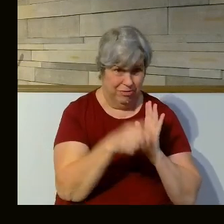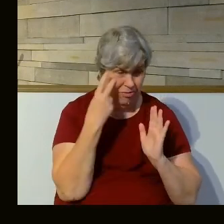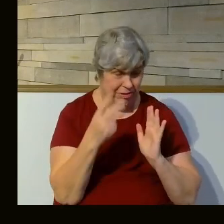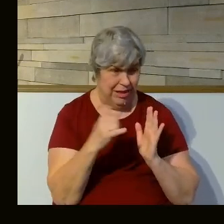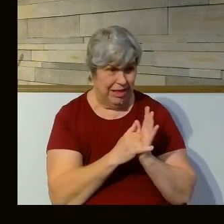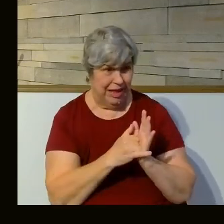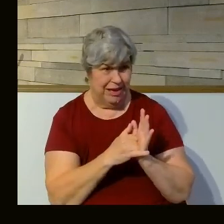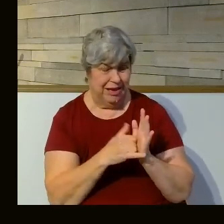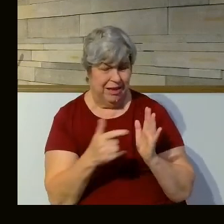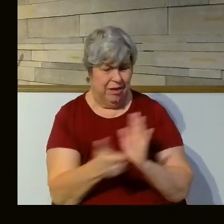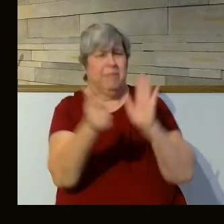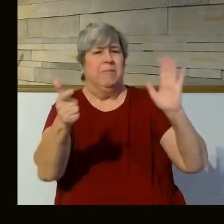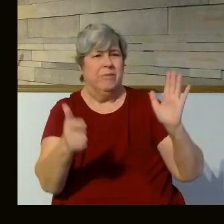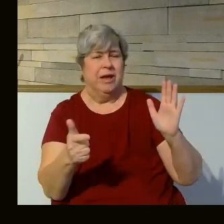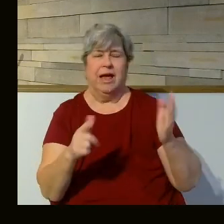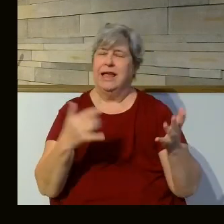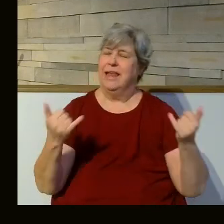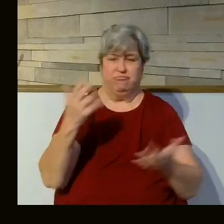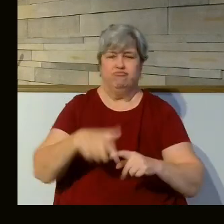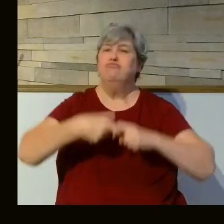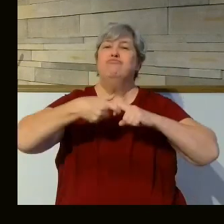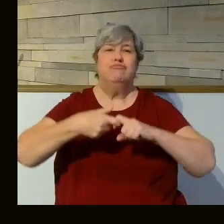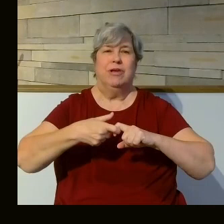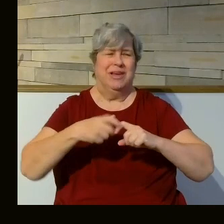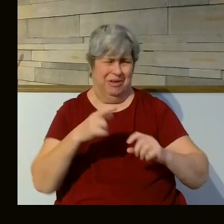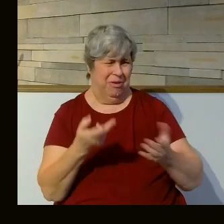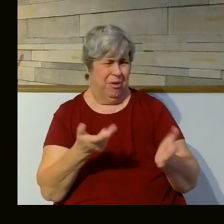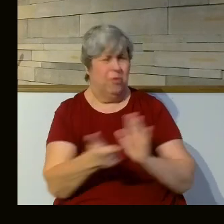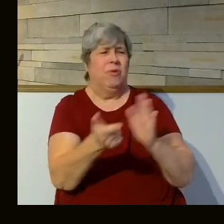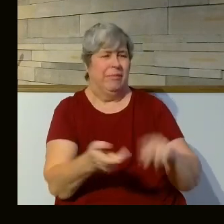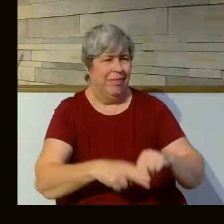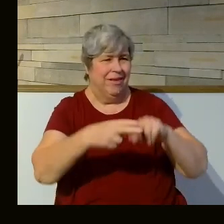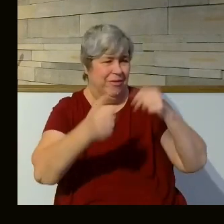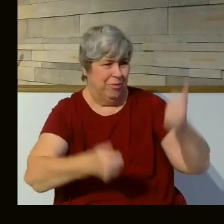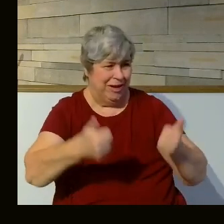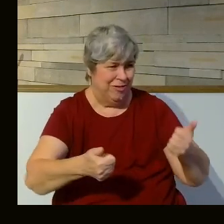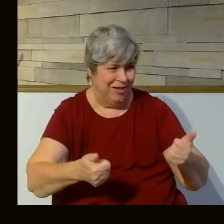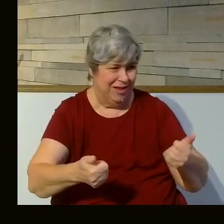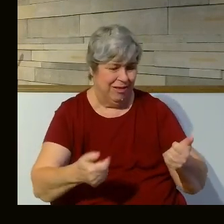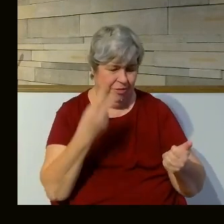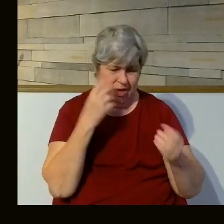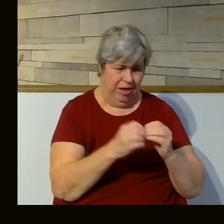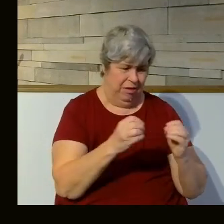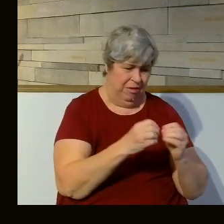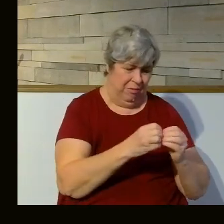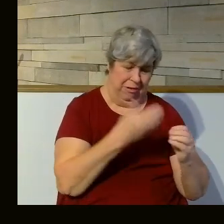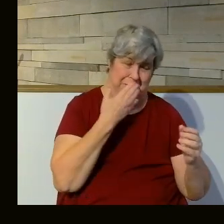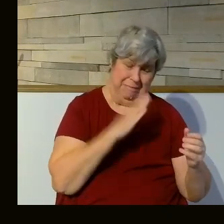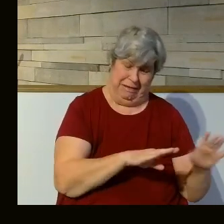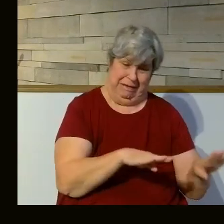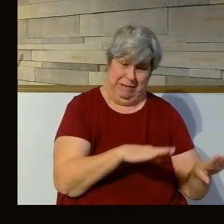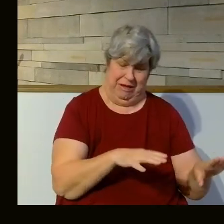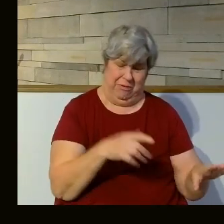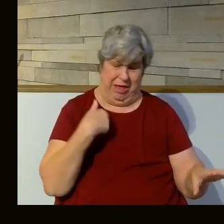Is crime all of a sudden taking a vacation and stopped, or is crime going up? Do we see more immorality? And do we see things that we thought